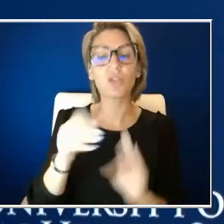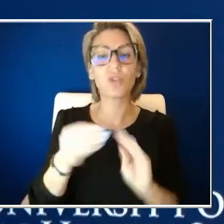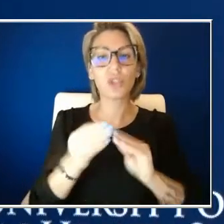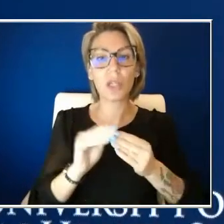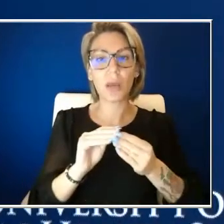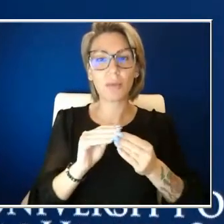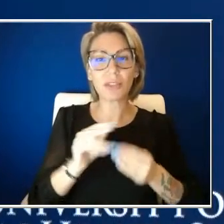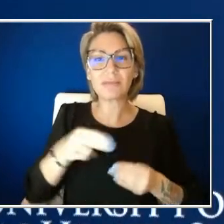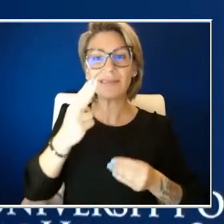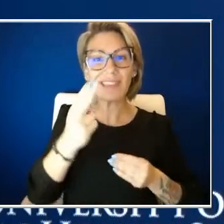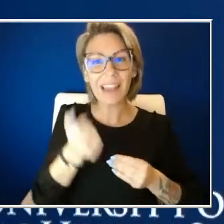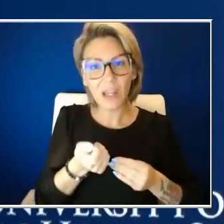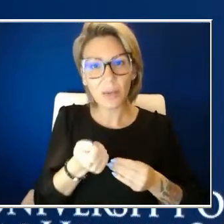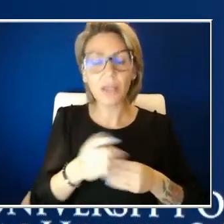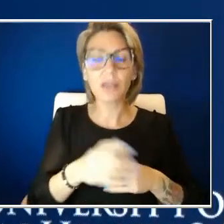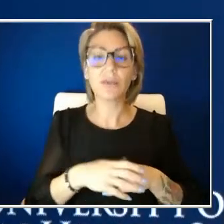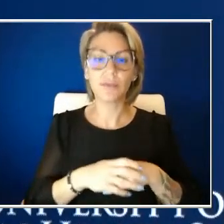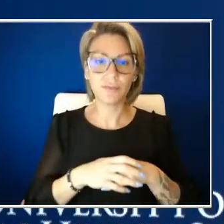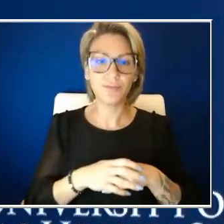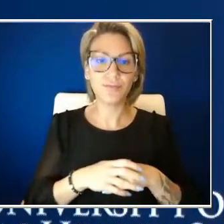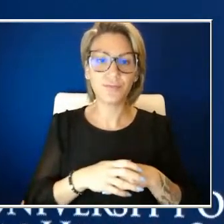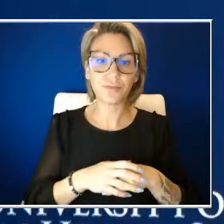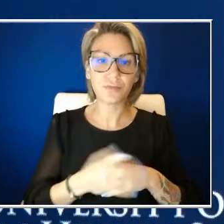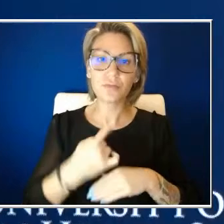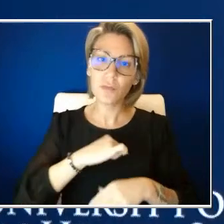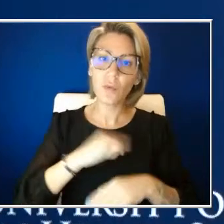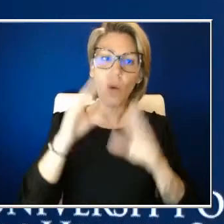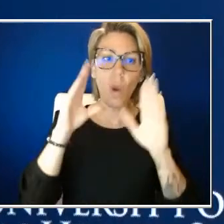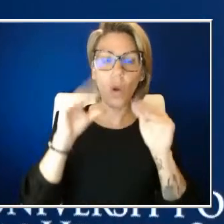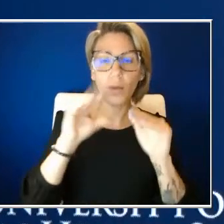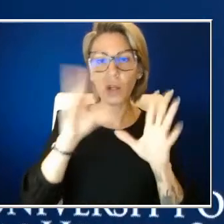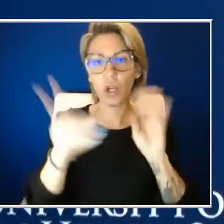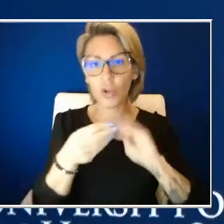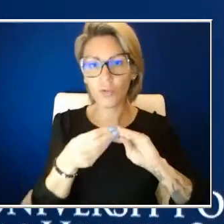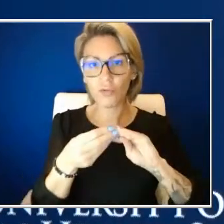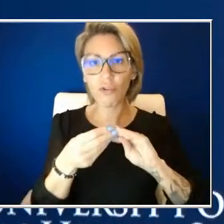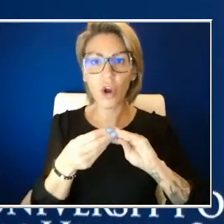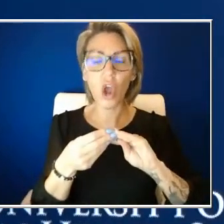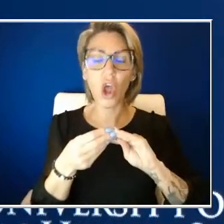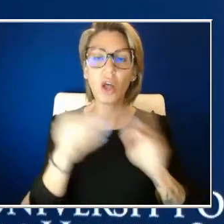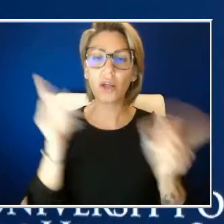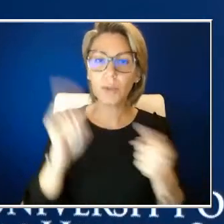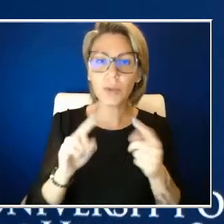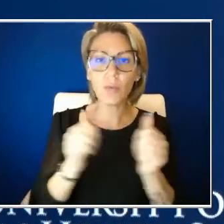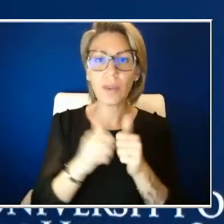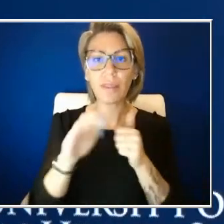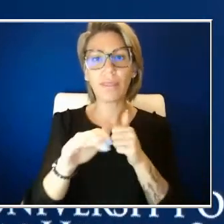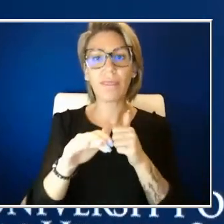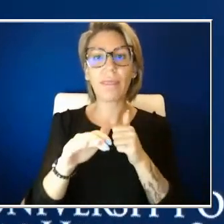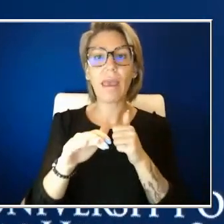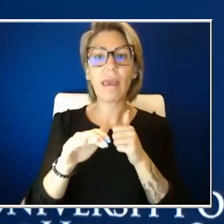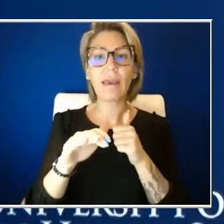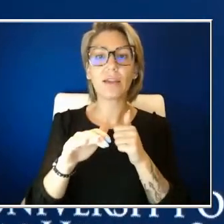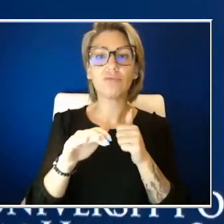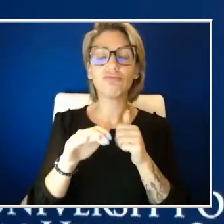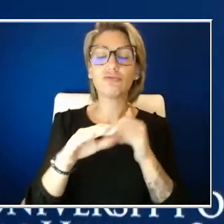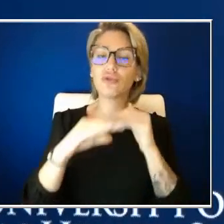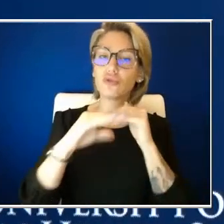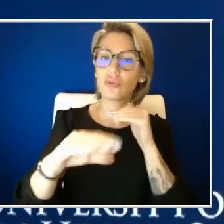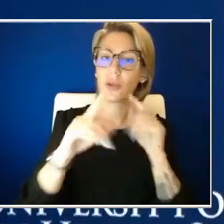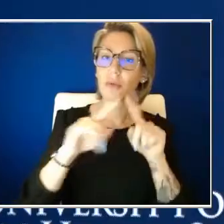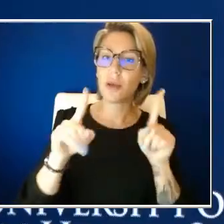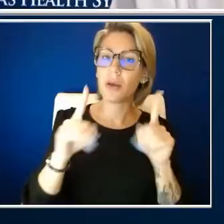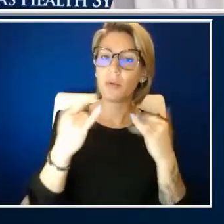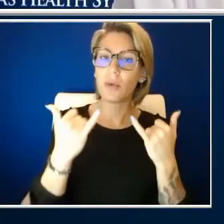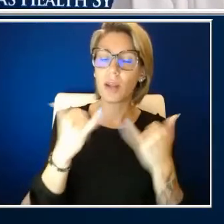slightly. You know, we were hoping, again, overall a decrease in the trend and the numbers, but right now we have 21 inpatients. So